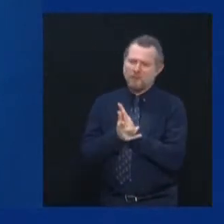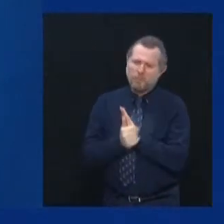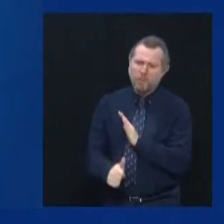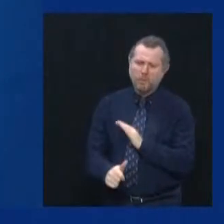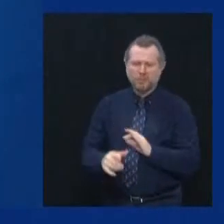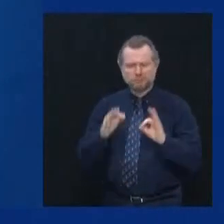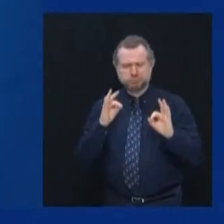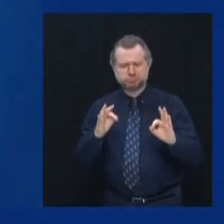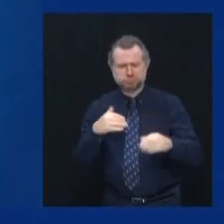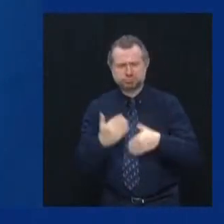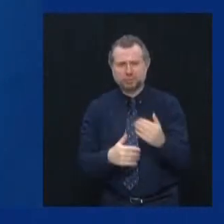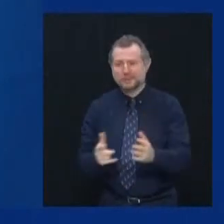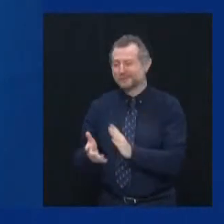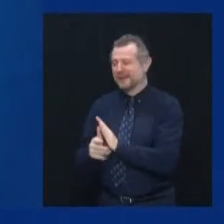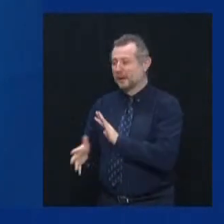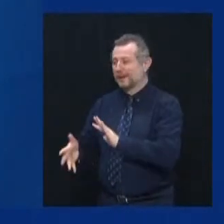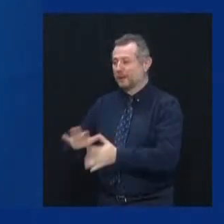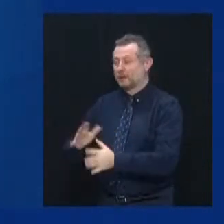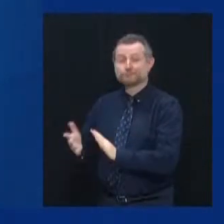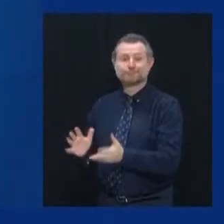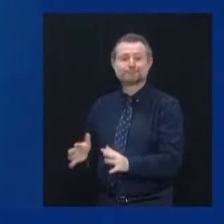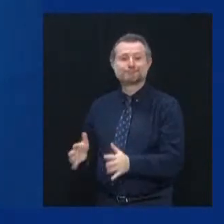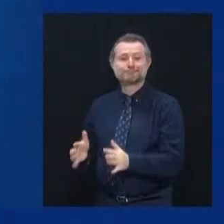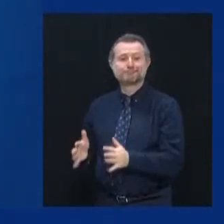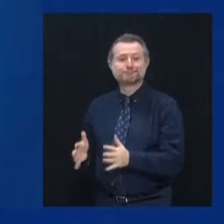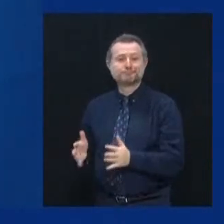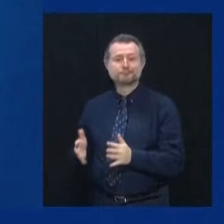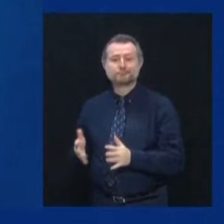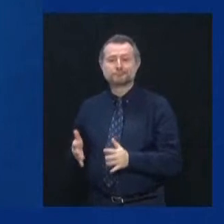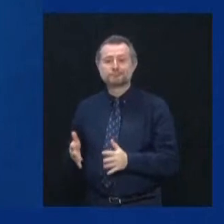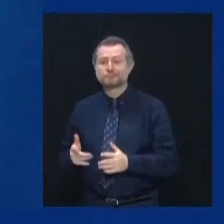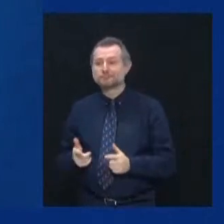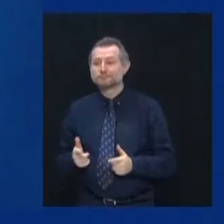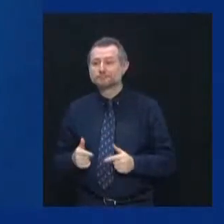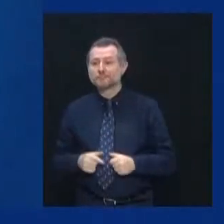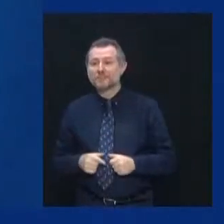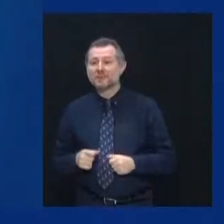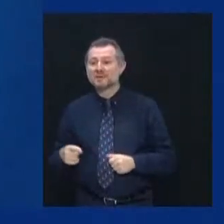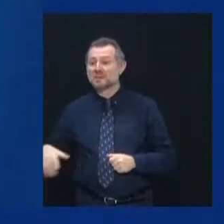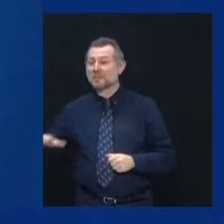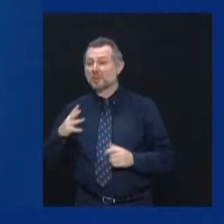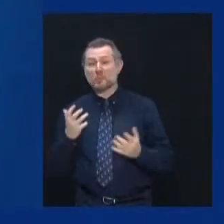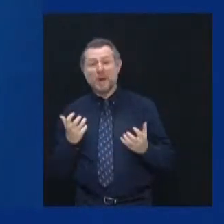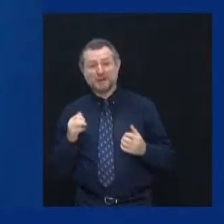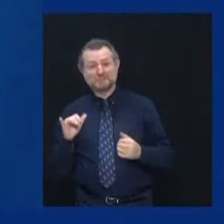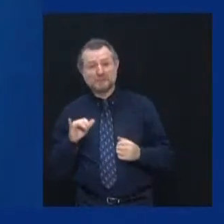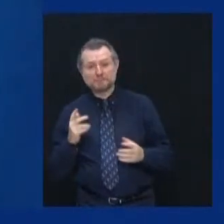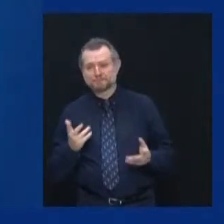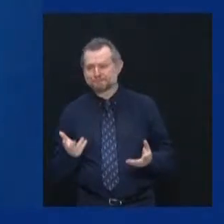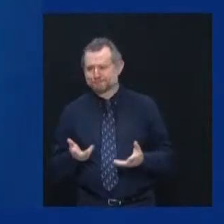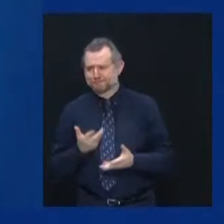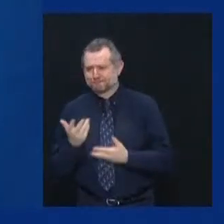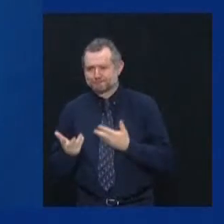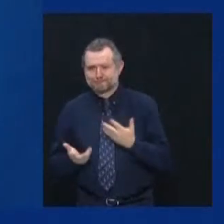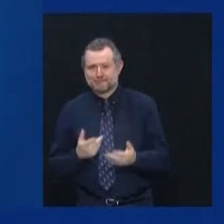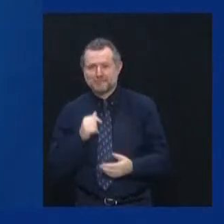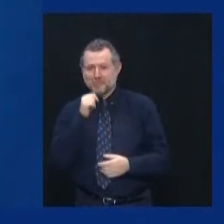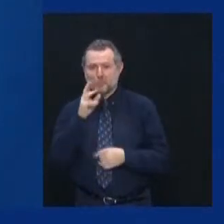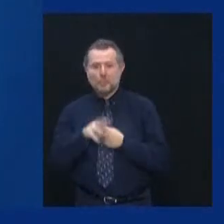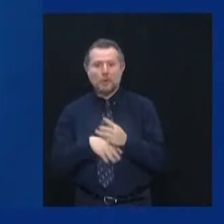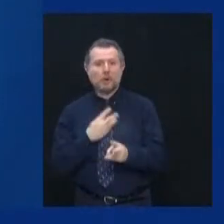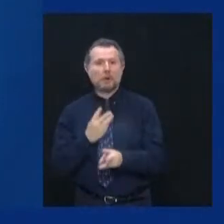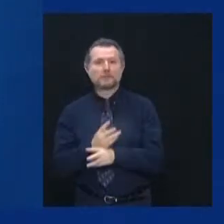organizations. It's not that everyone doesn't want to do it, everyone wants to do it. But this is reality and this is life. If you have